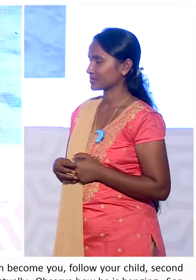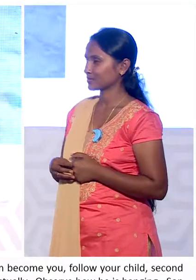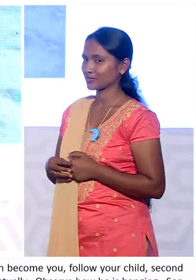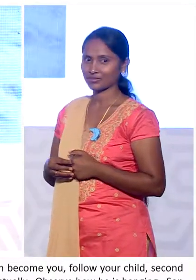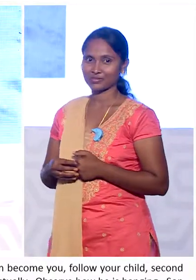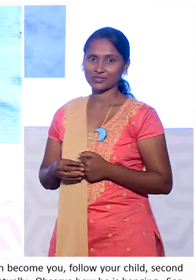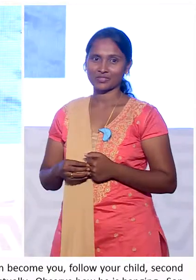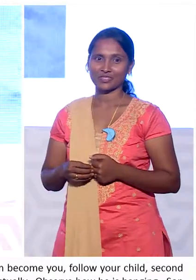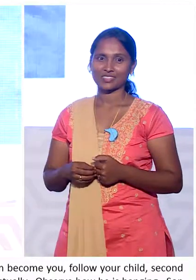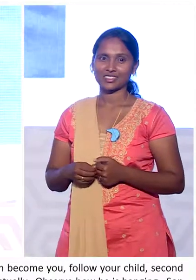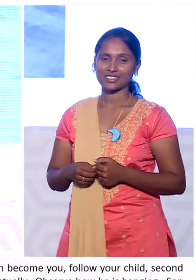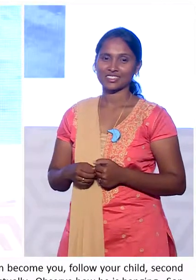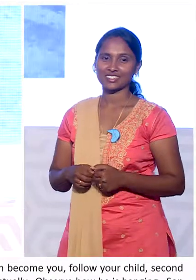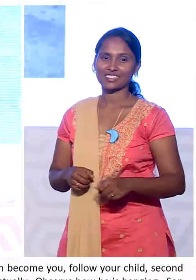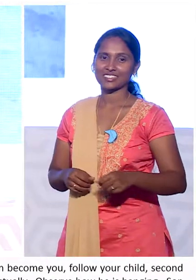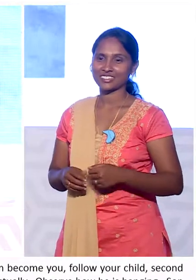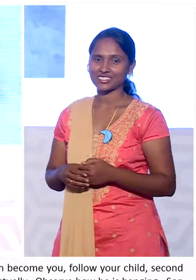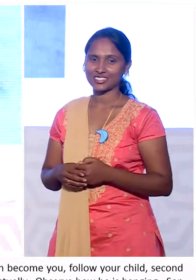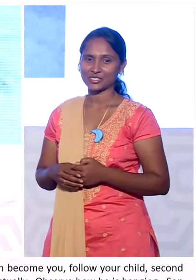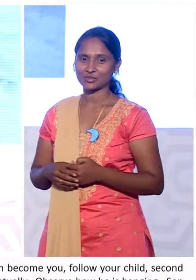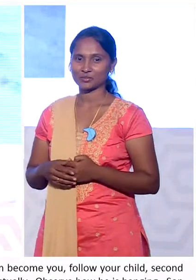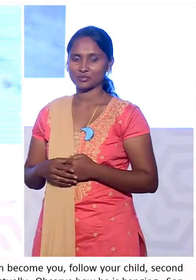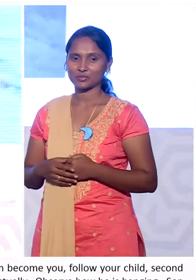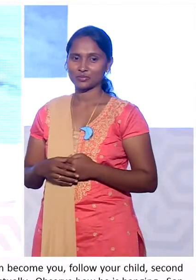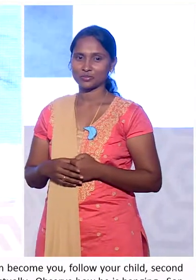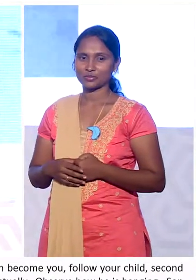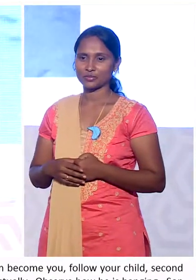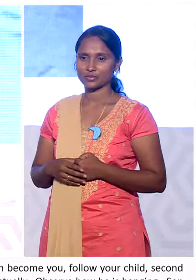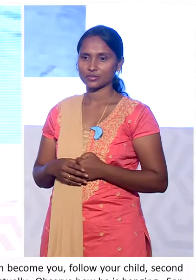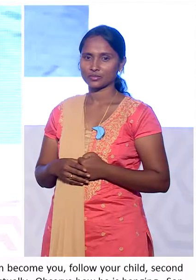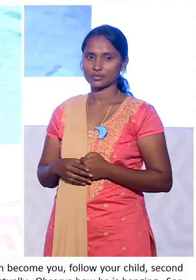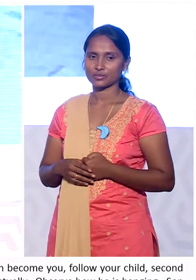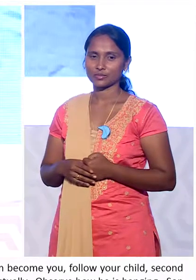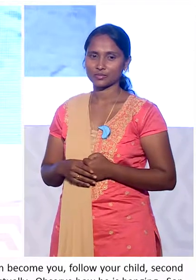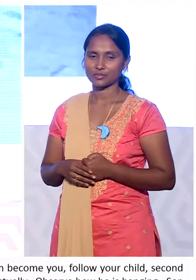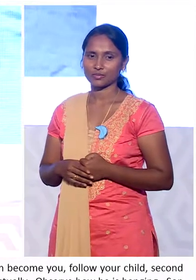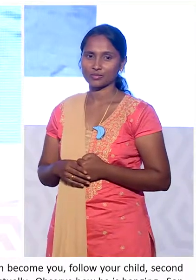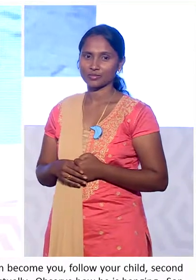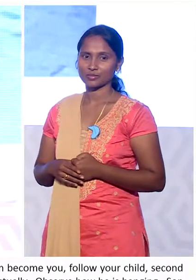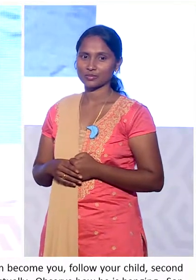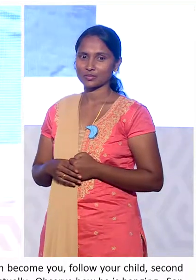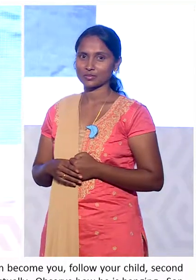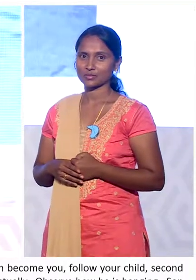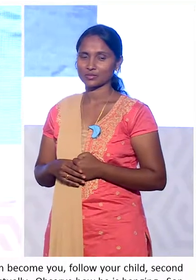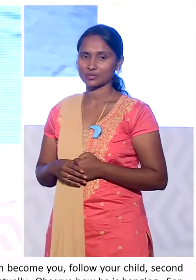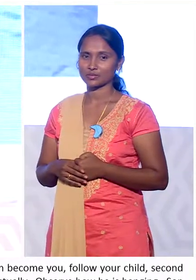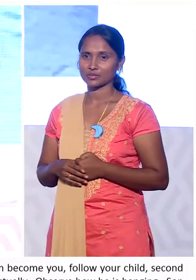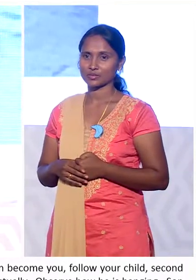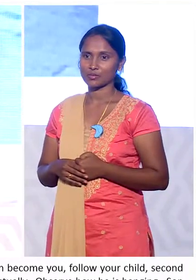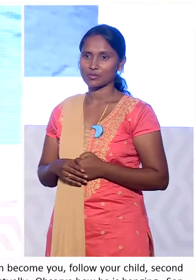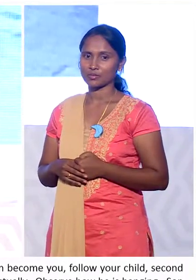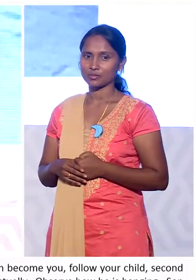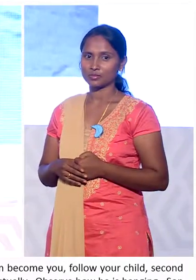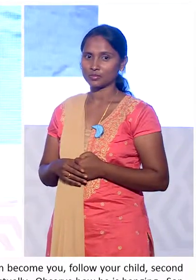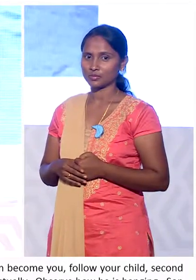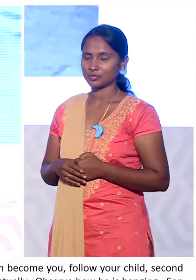It keeps you alive. But the problem is it produces something called cortisol, and cortisol is a neurotoxin that kills brain